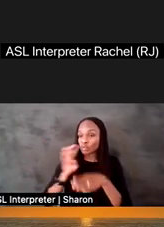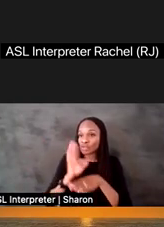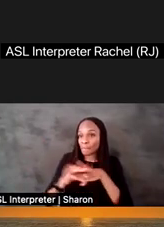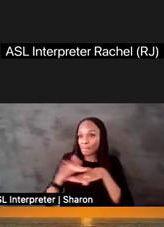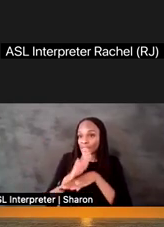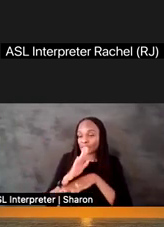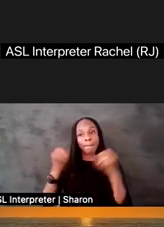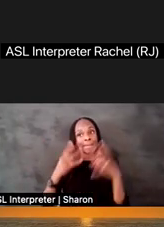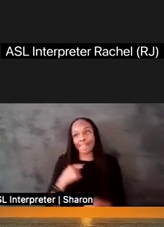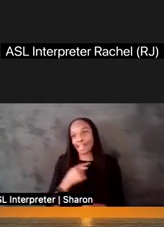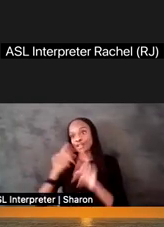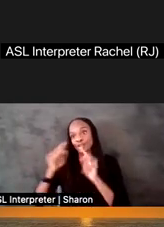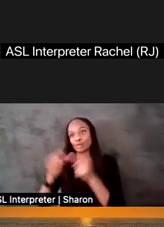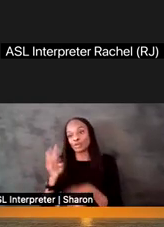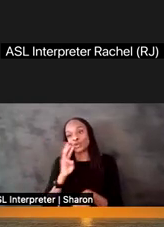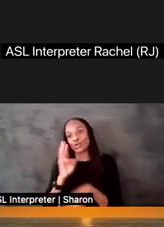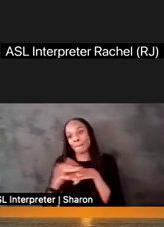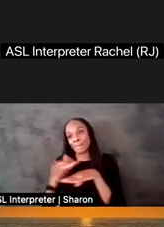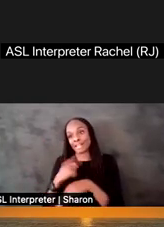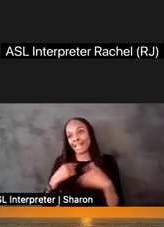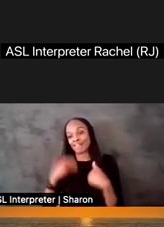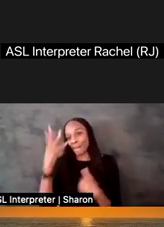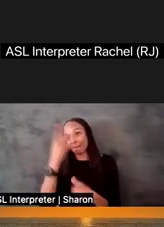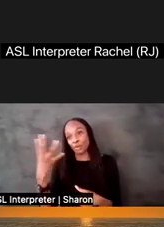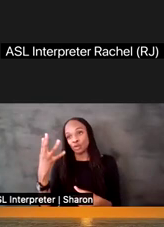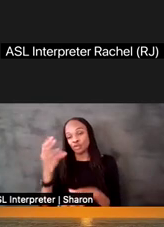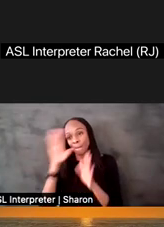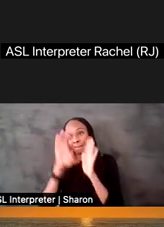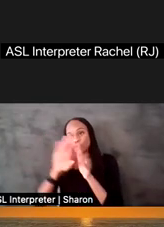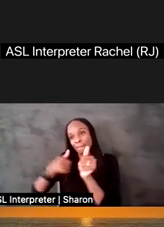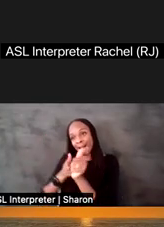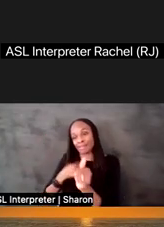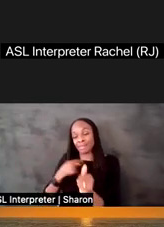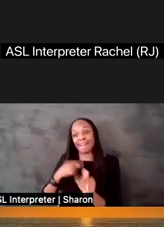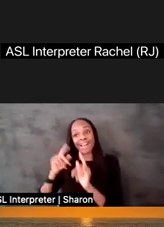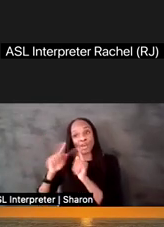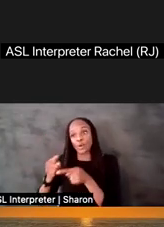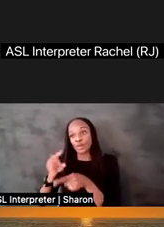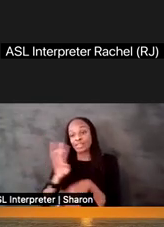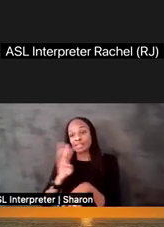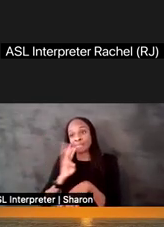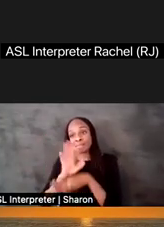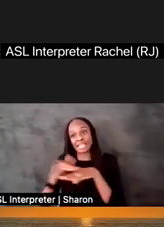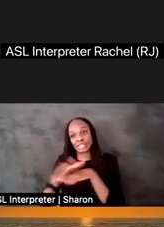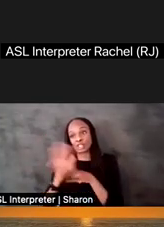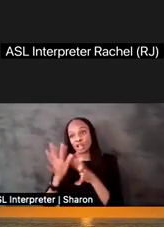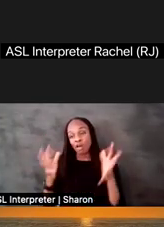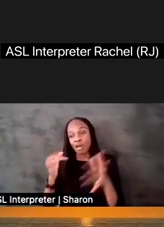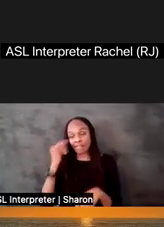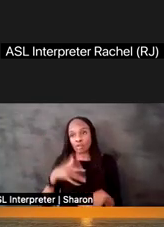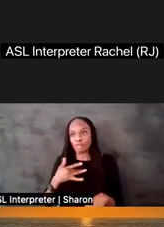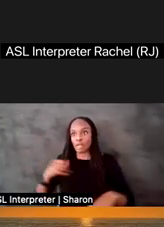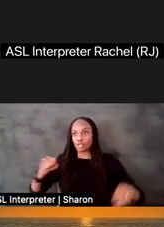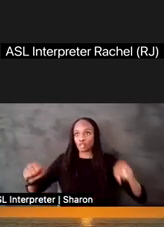this beautiful picture behind me. I spend a lot of time at the beach. So remember, if you feel that shaking and you